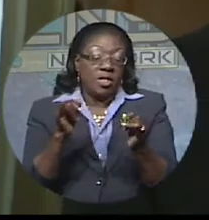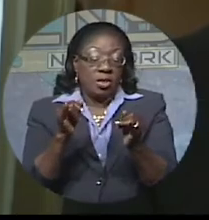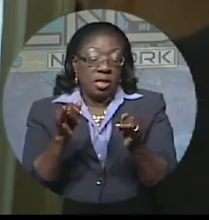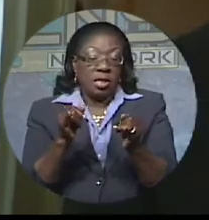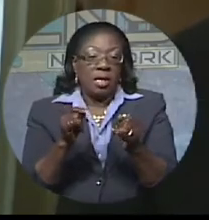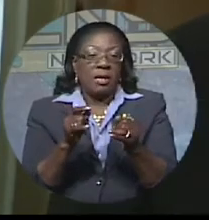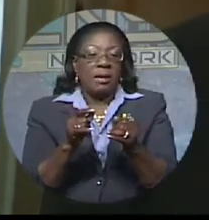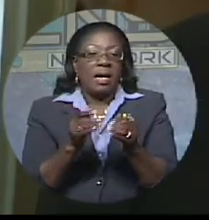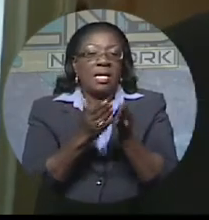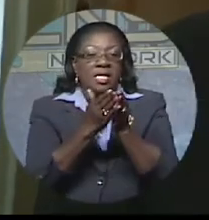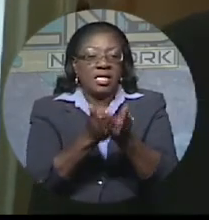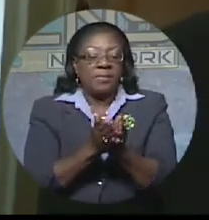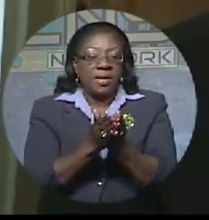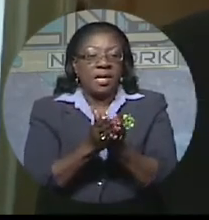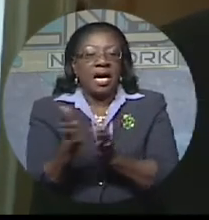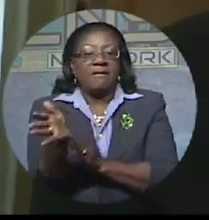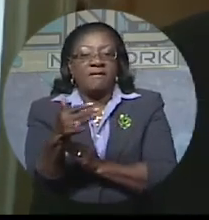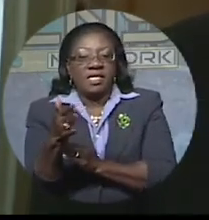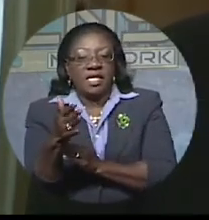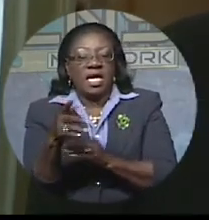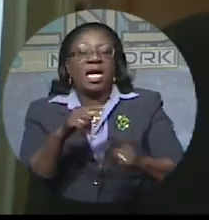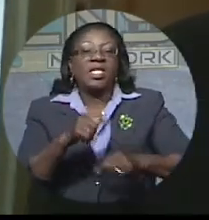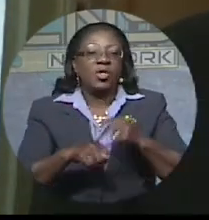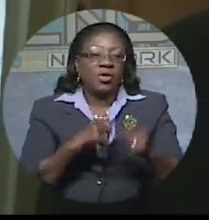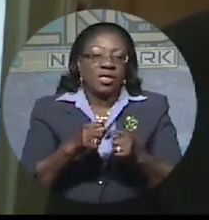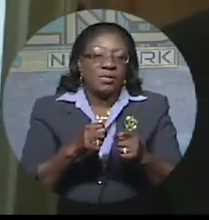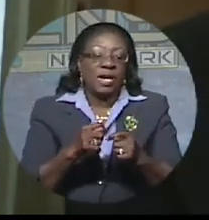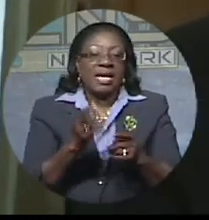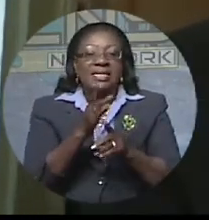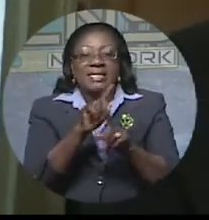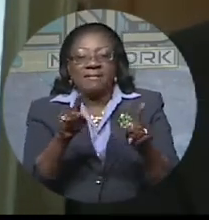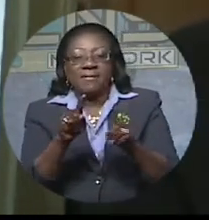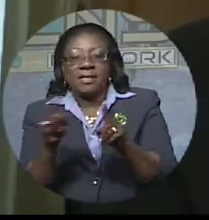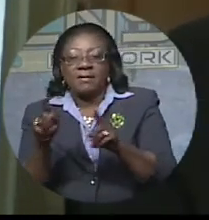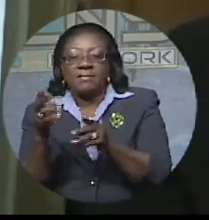we look at shipping and fishing and tourism, but we look at them individually.